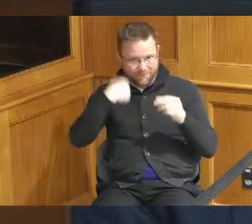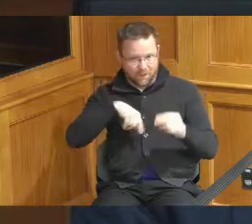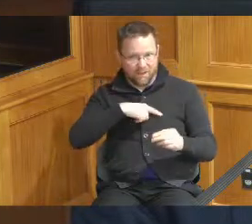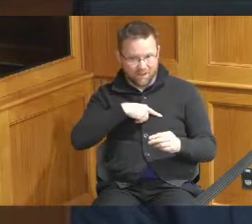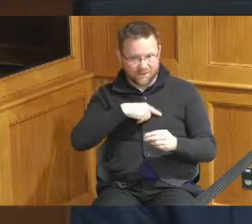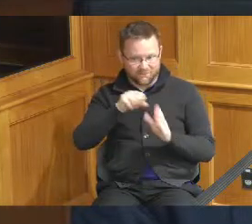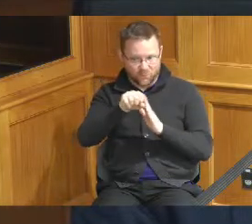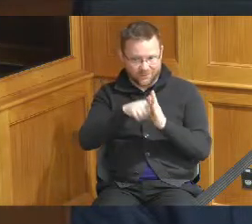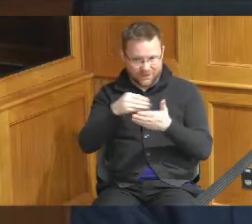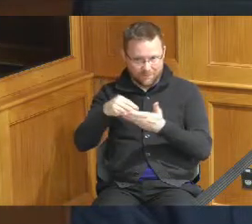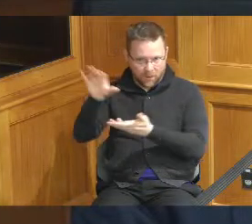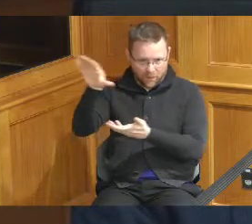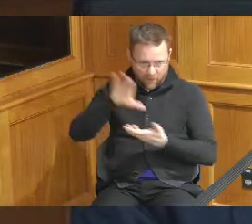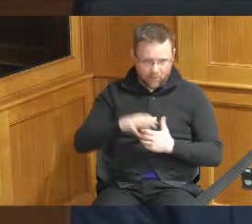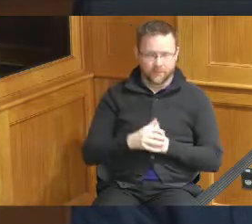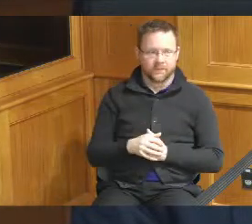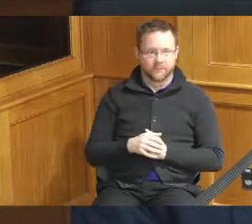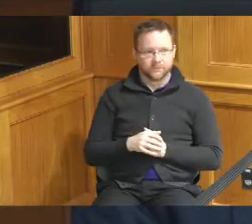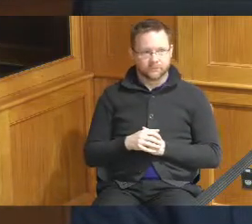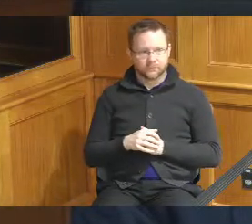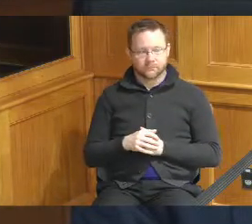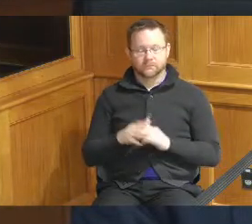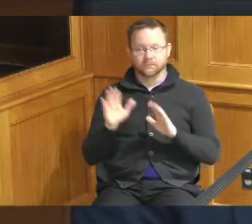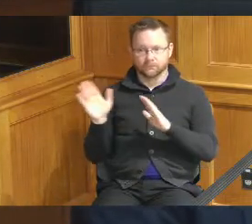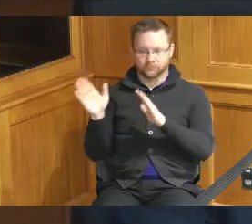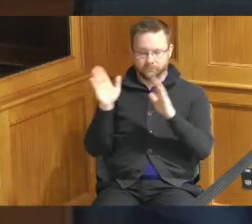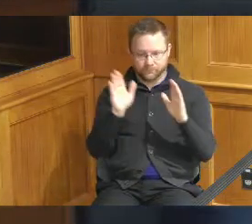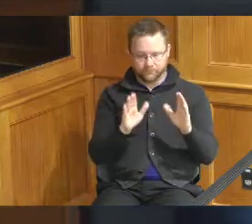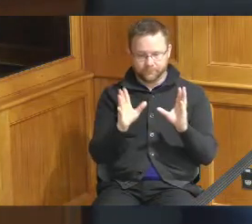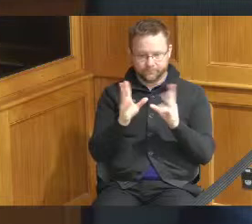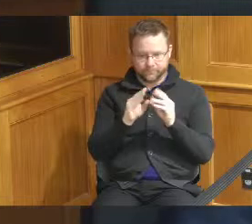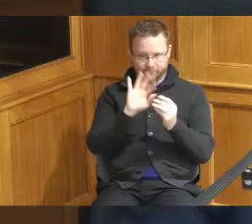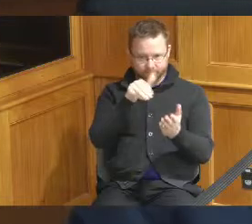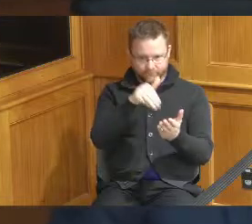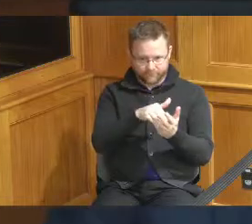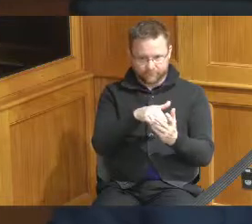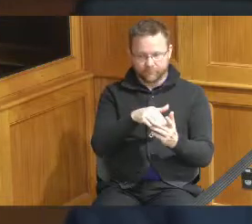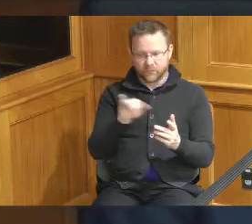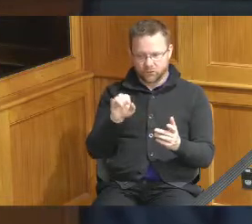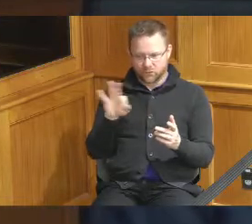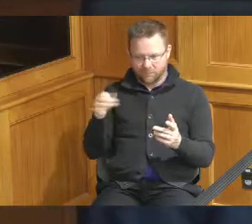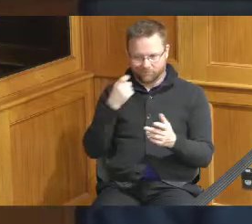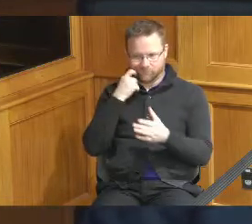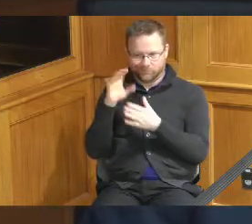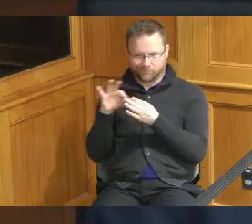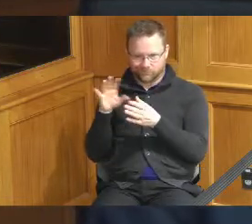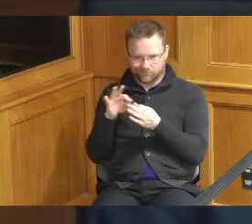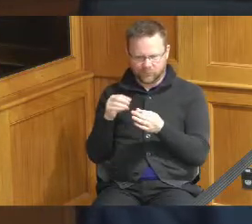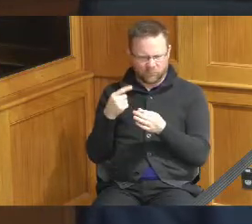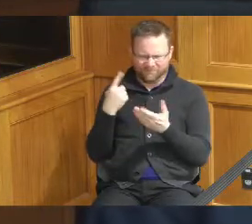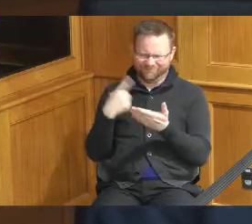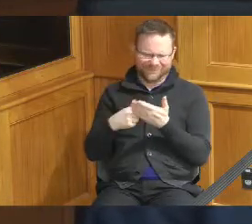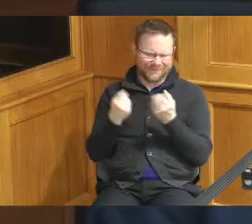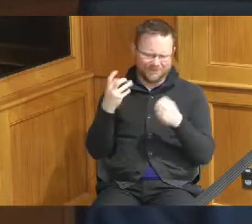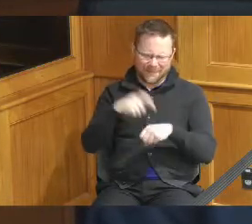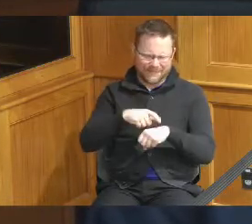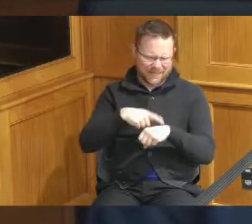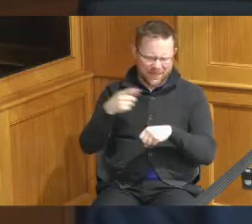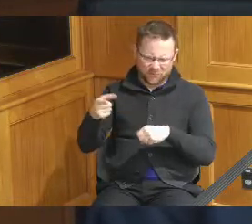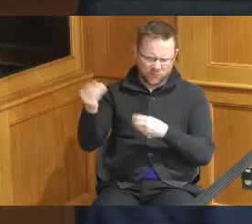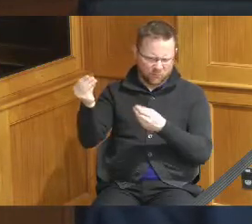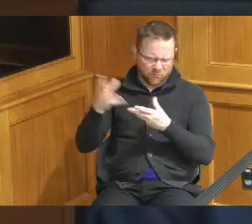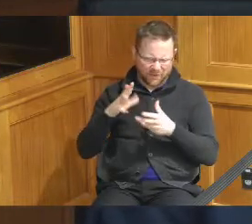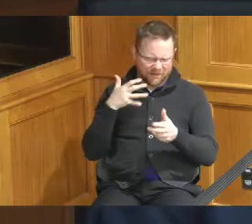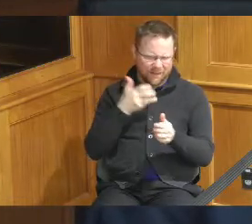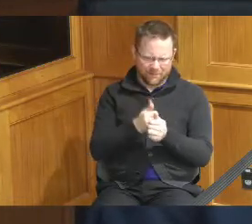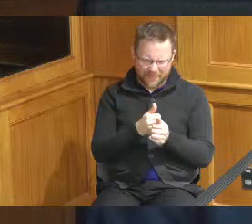dollars. And so on the convention center side, as Jeff, you have said, we've talked about this a number of times. You've given us